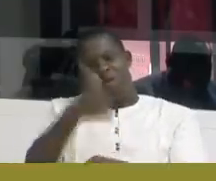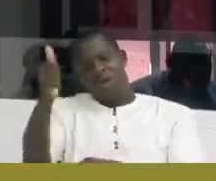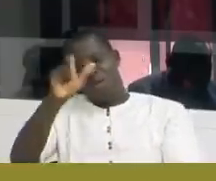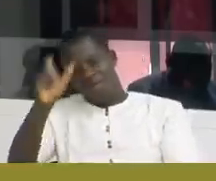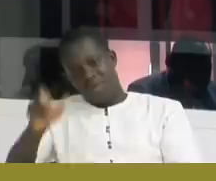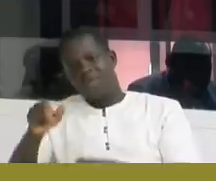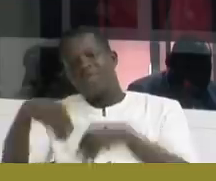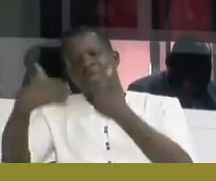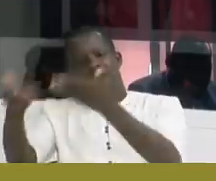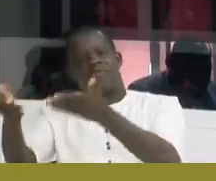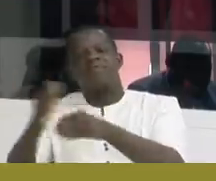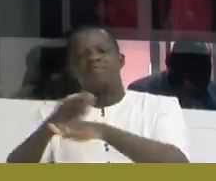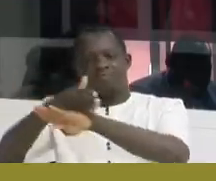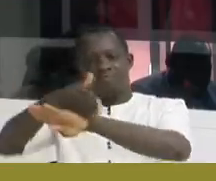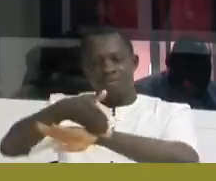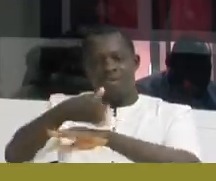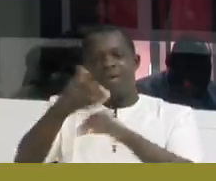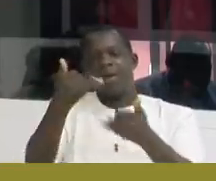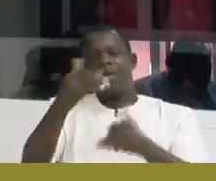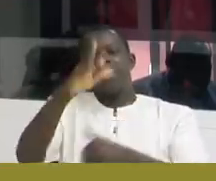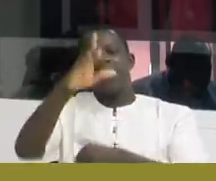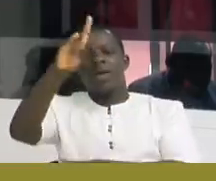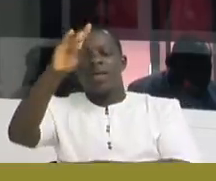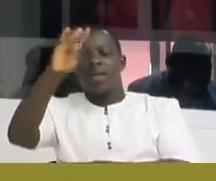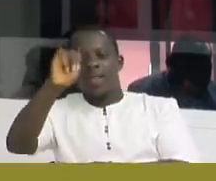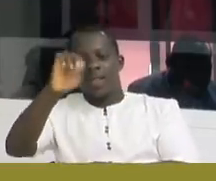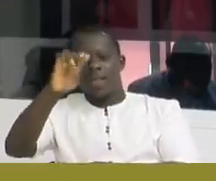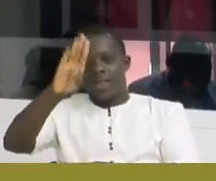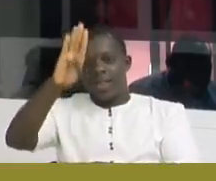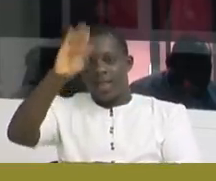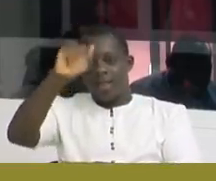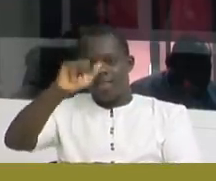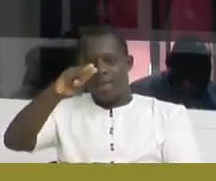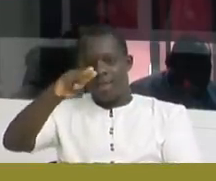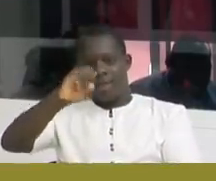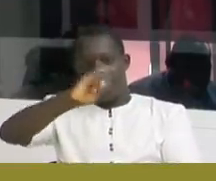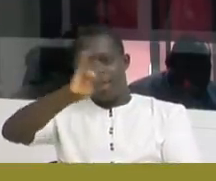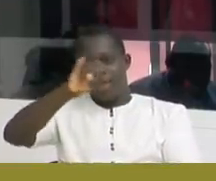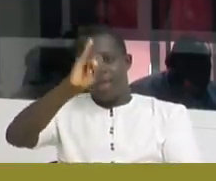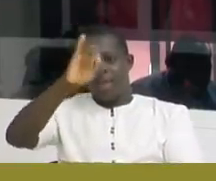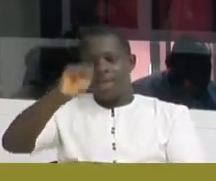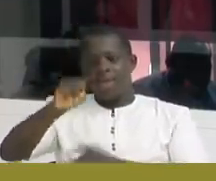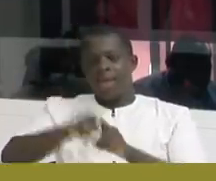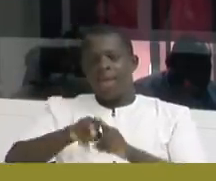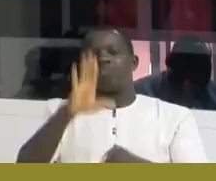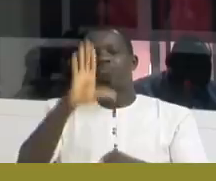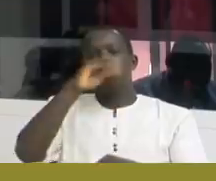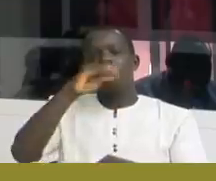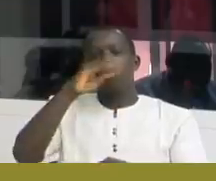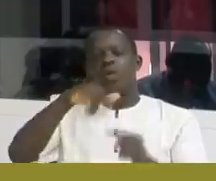yes? Dembanjai, he did not talk about a charity,